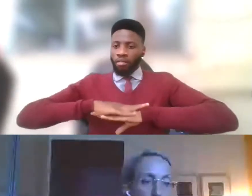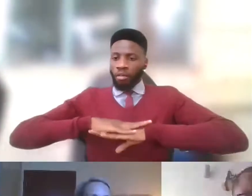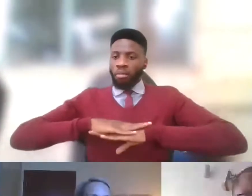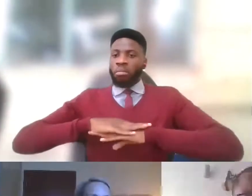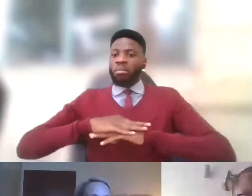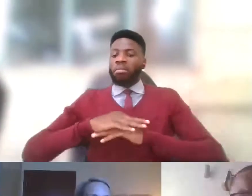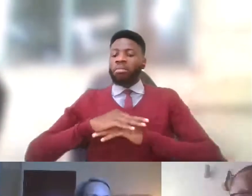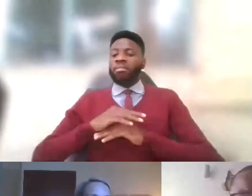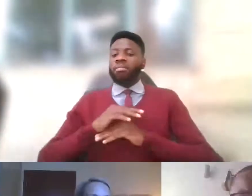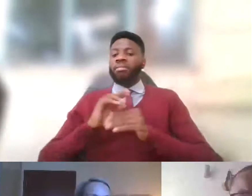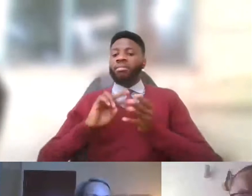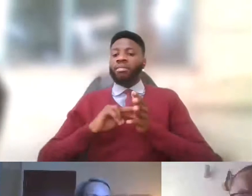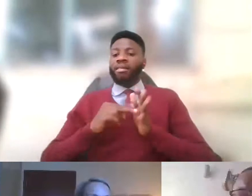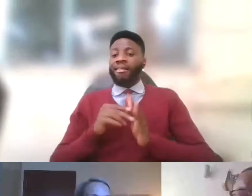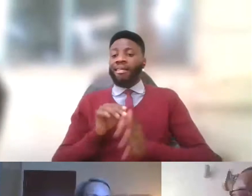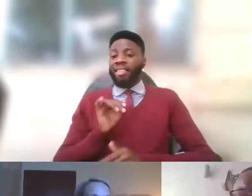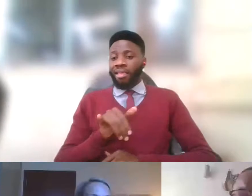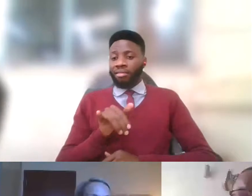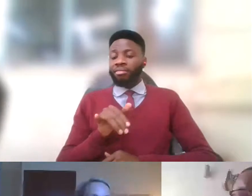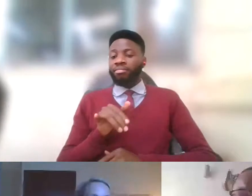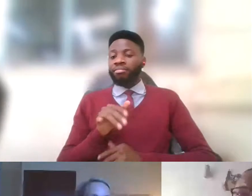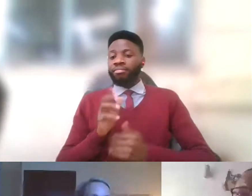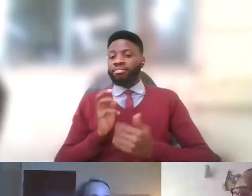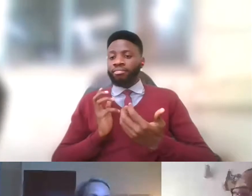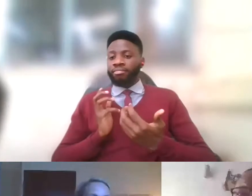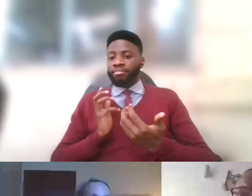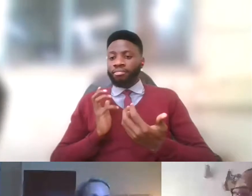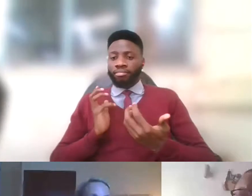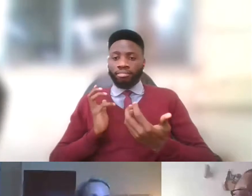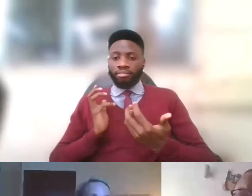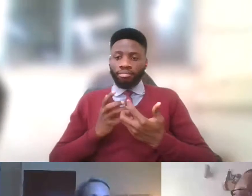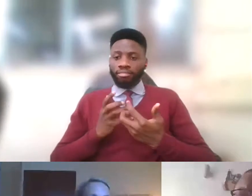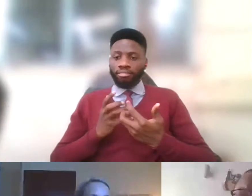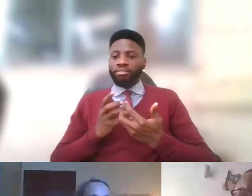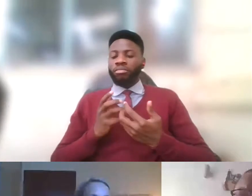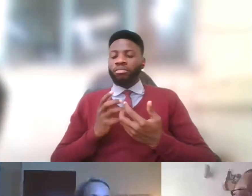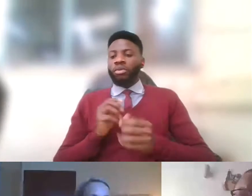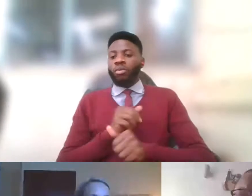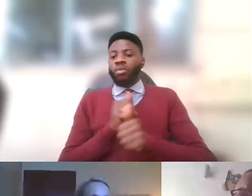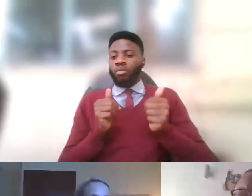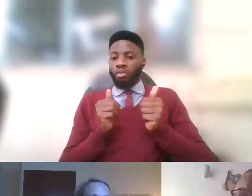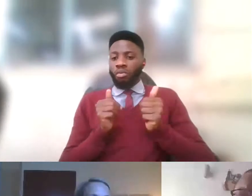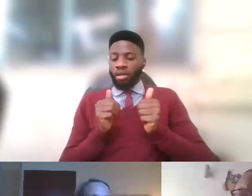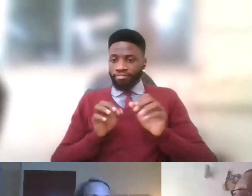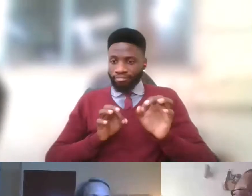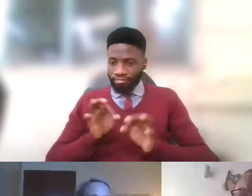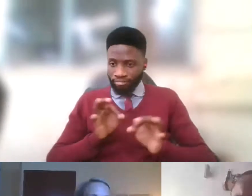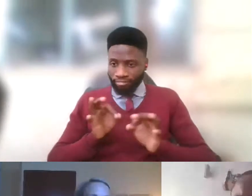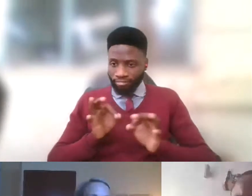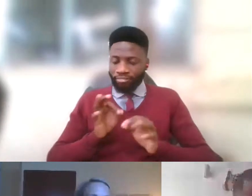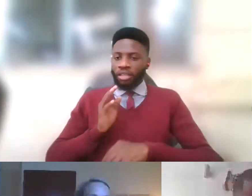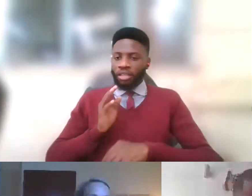you this morning, and I thank you for organizing this call. As I've